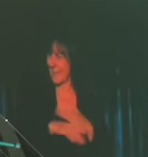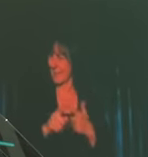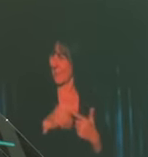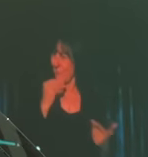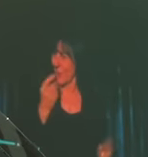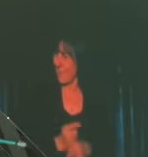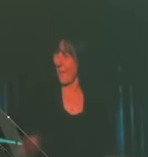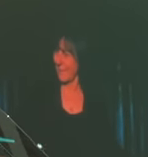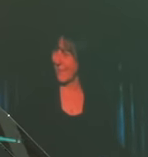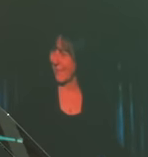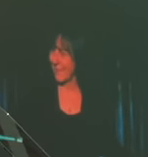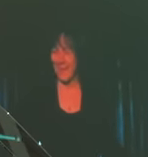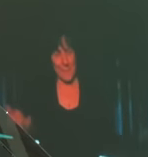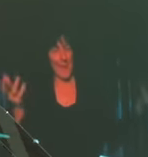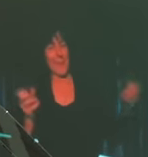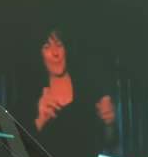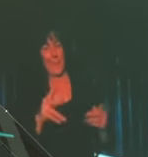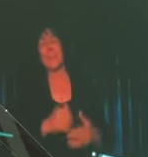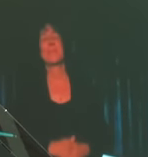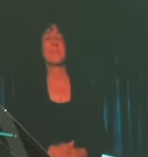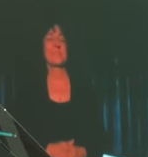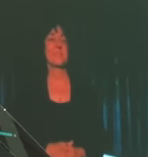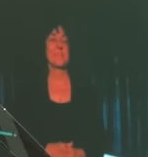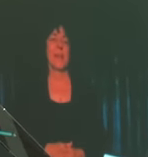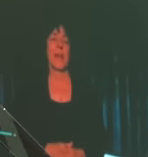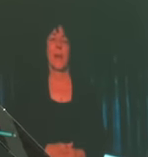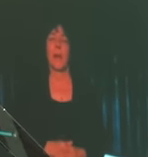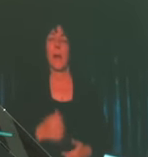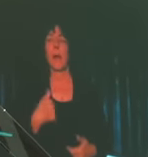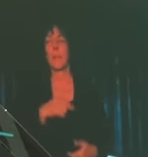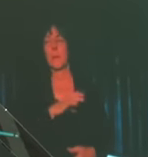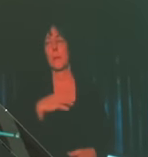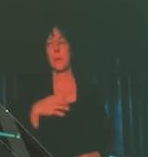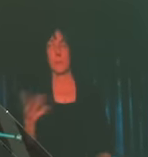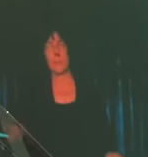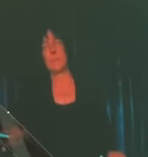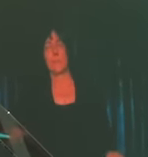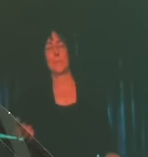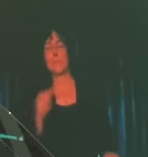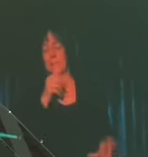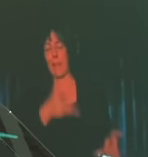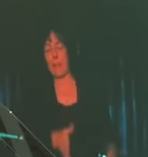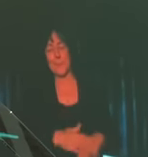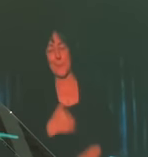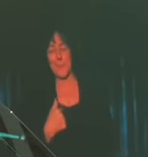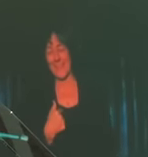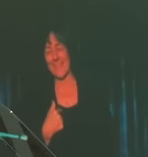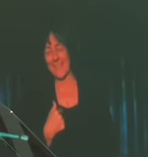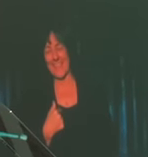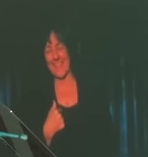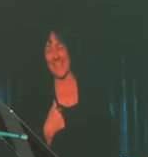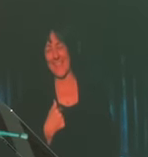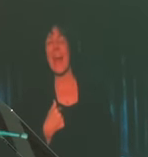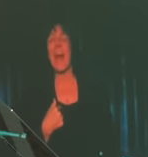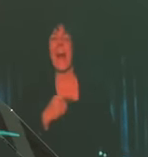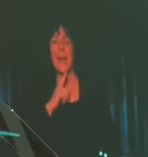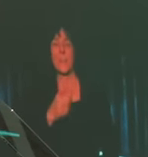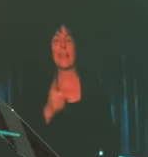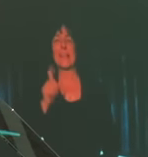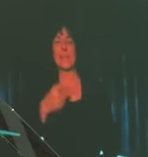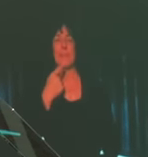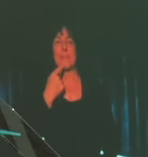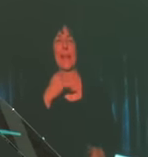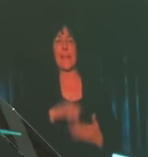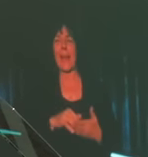food. Okay. Look, I'm in Congress, so it's not lost on me that I actually do need to say